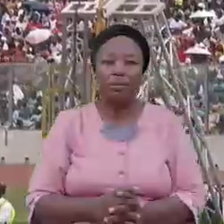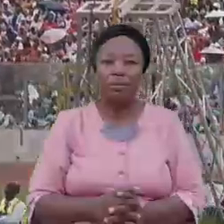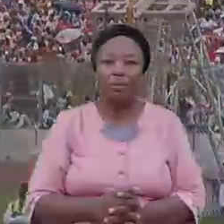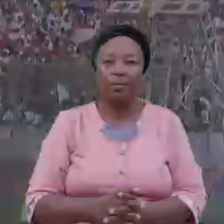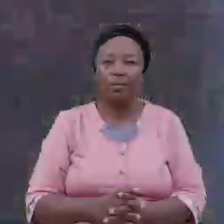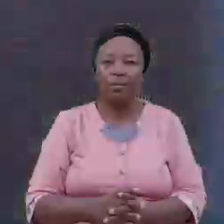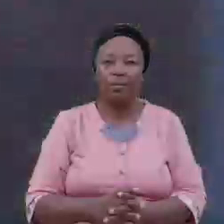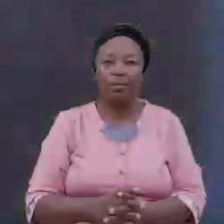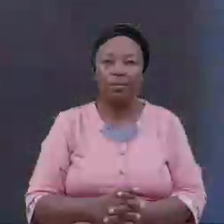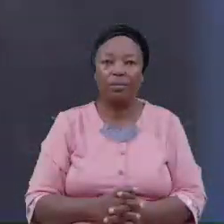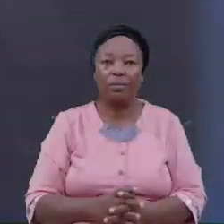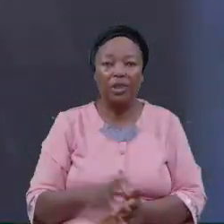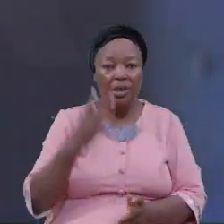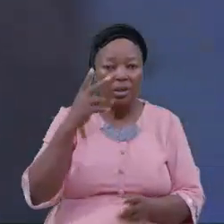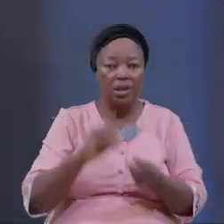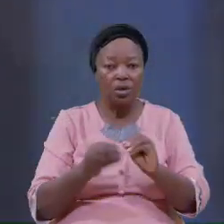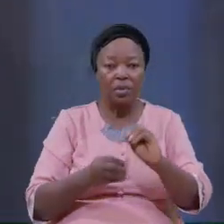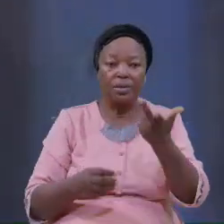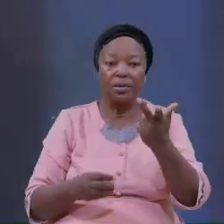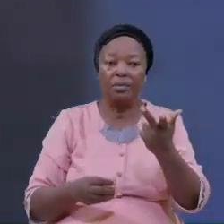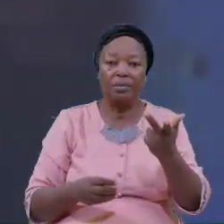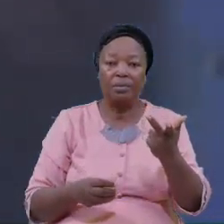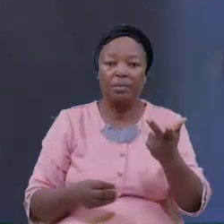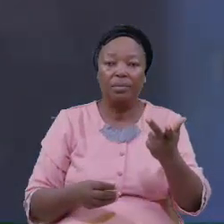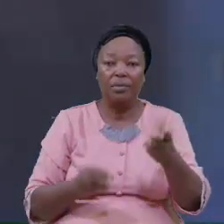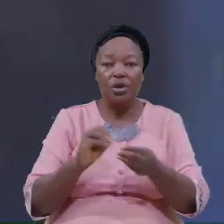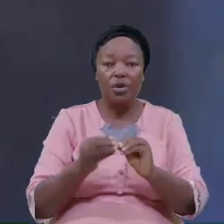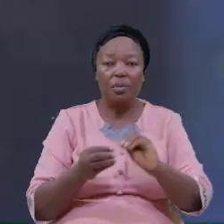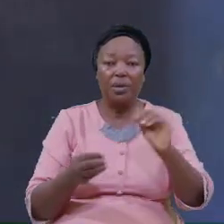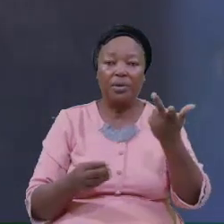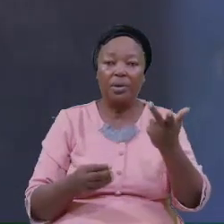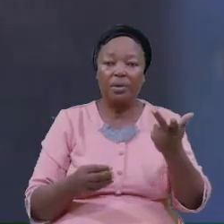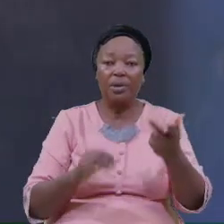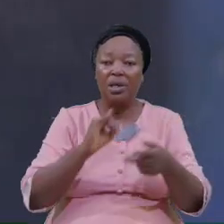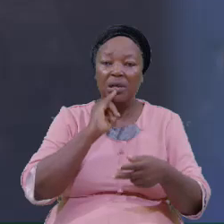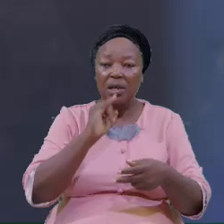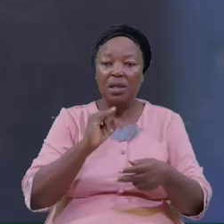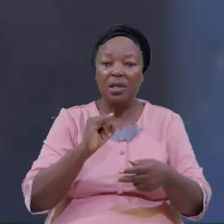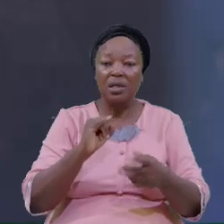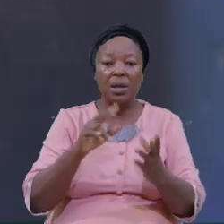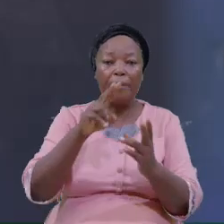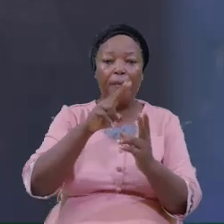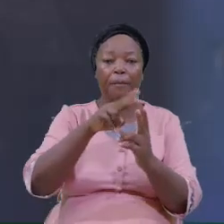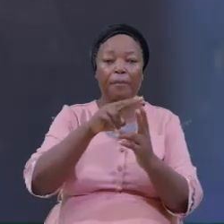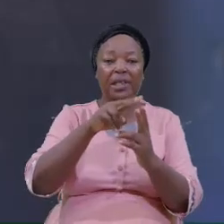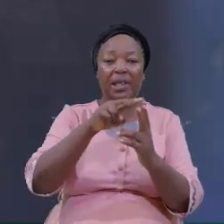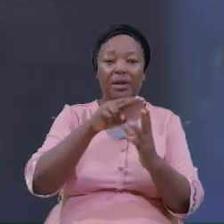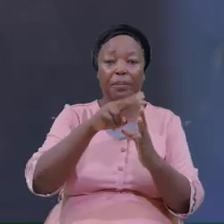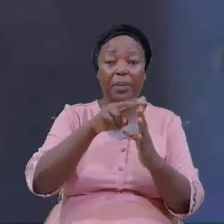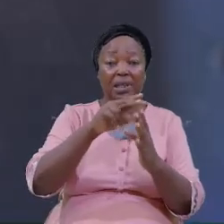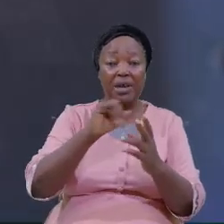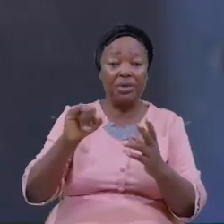Look at number three. Number three is partnering with